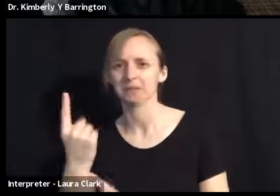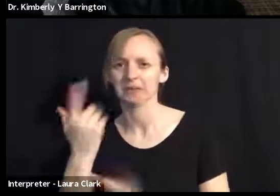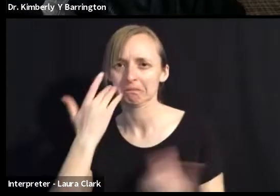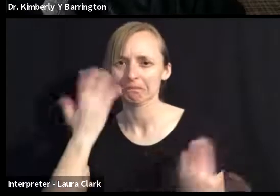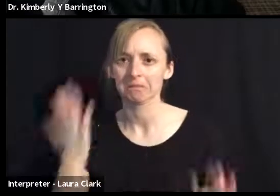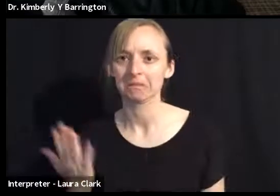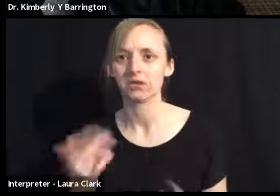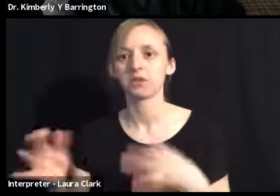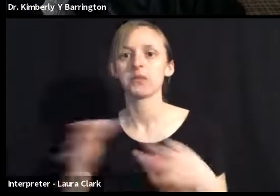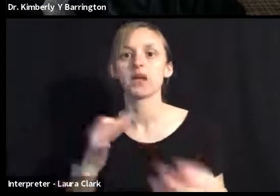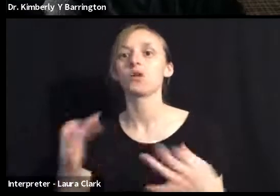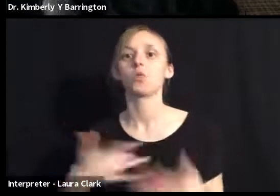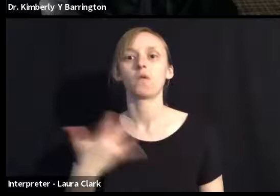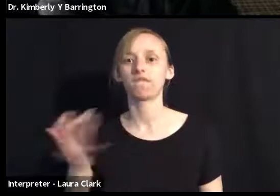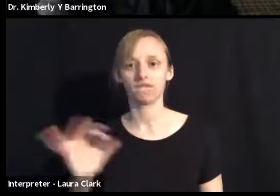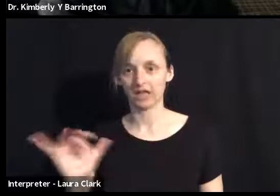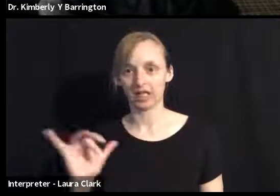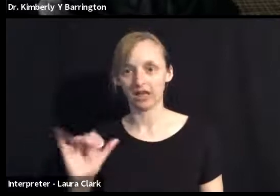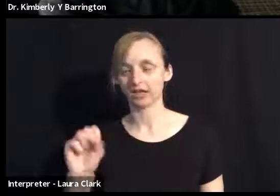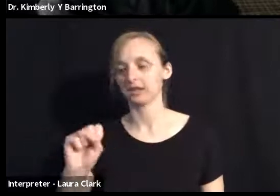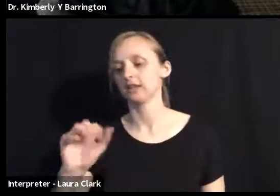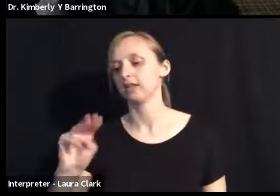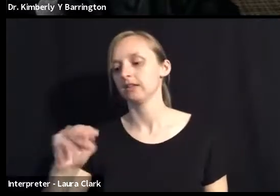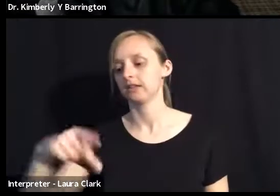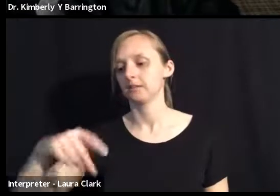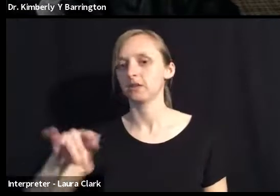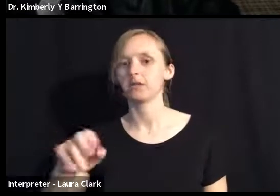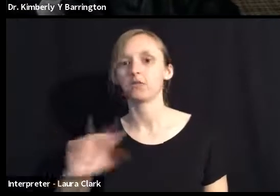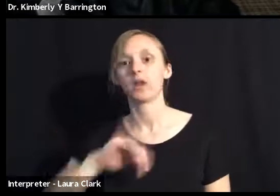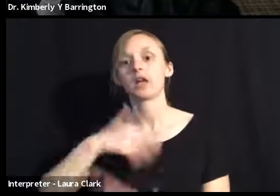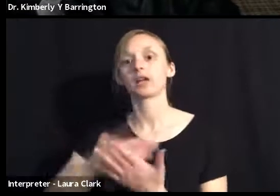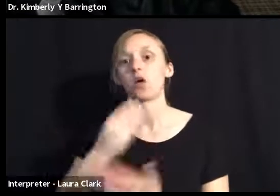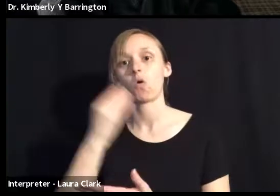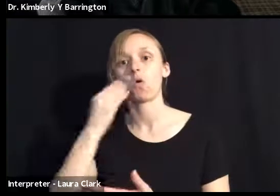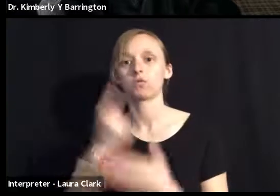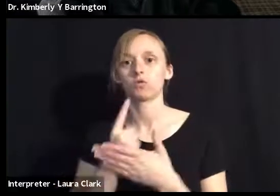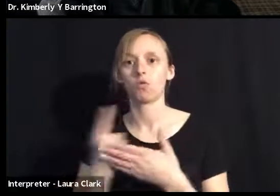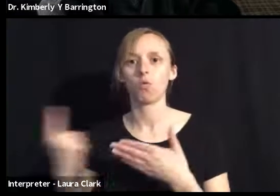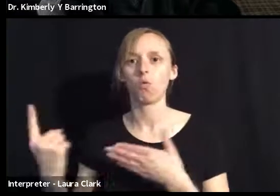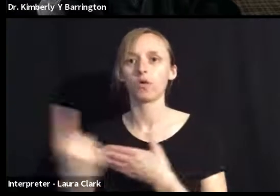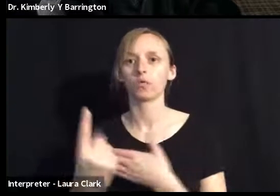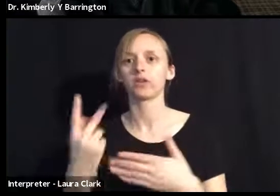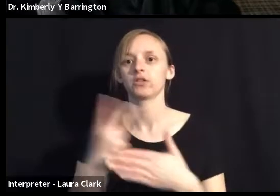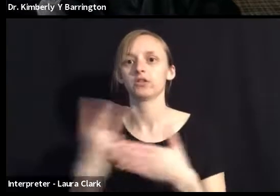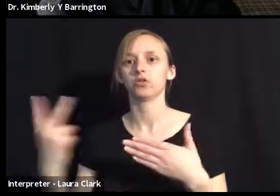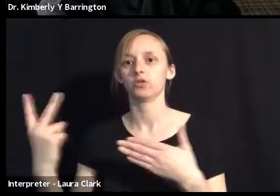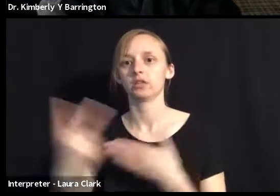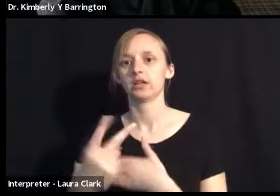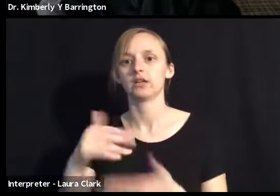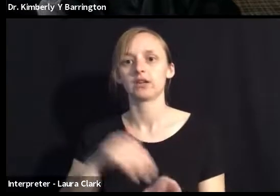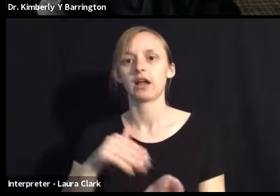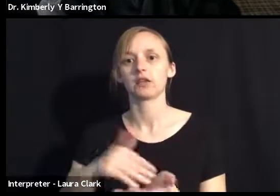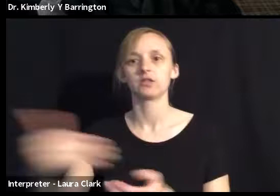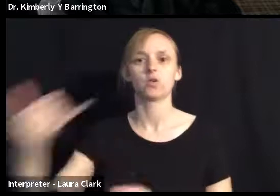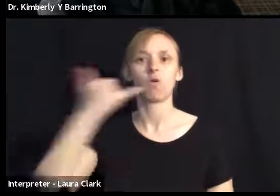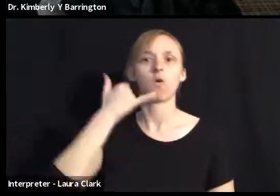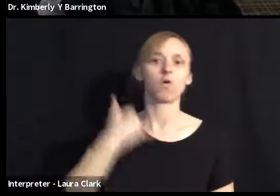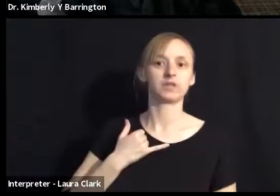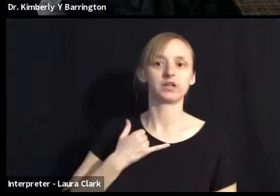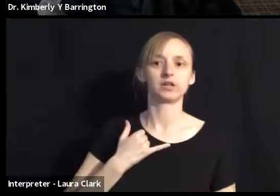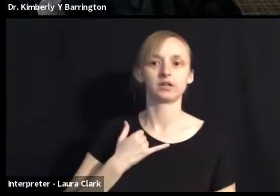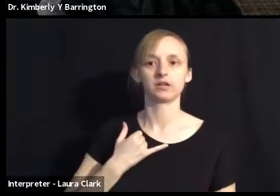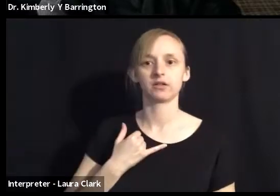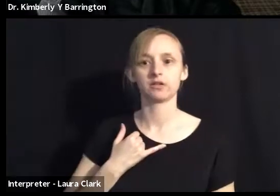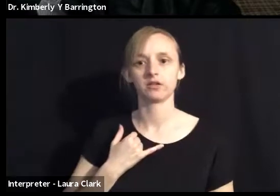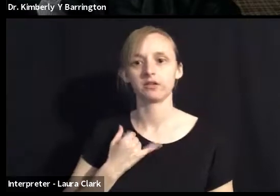of the symptoms. When I got home, what was it like, 1 week later or 2 weeks later when the doctor called me? A week and a